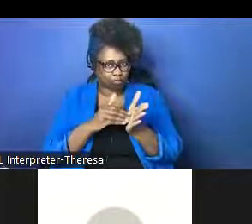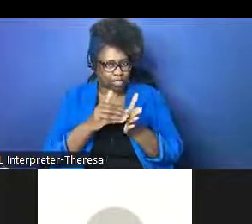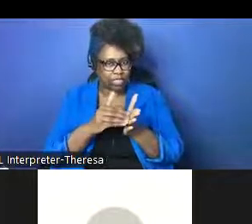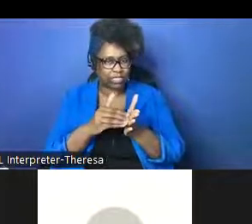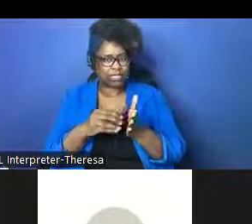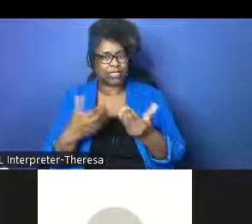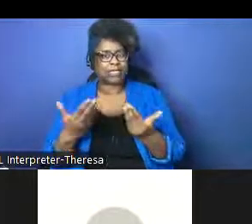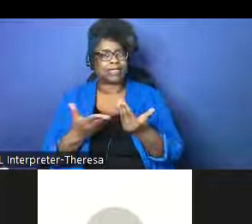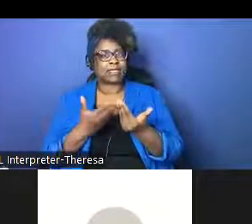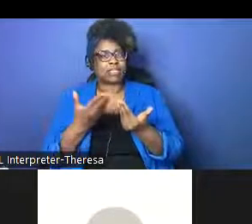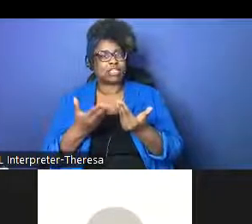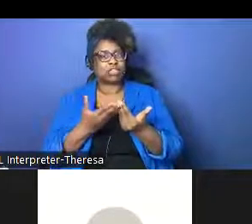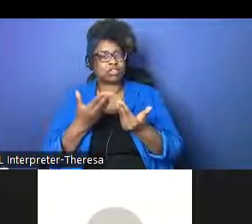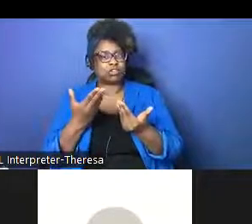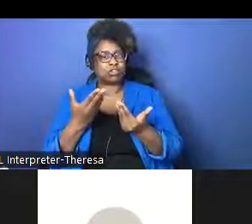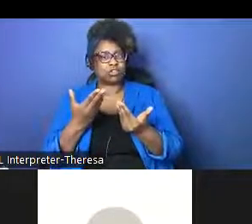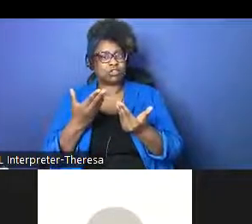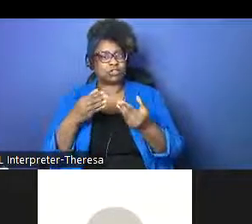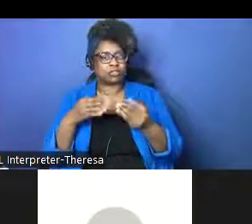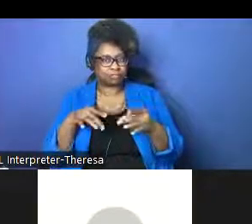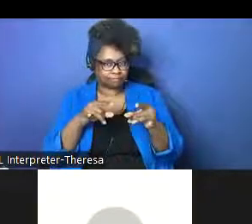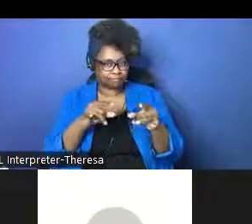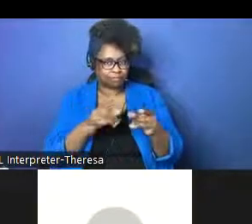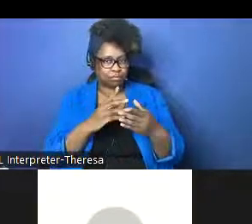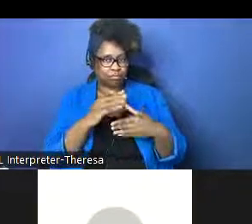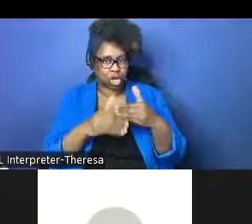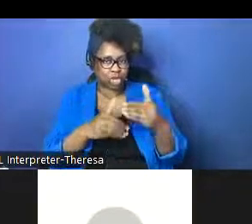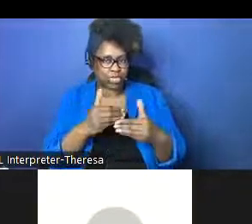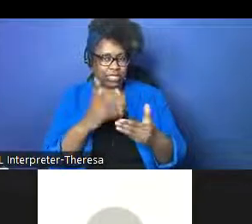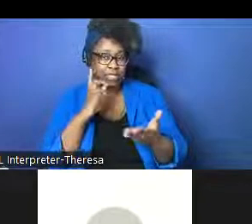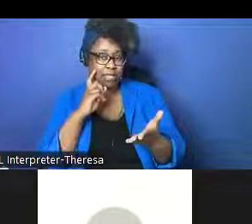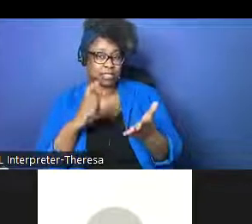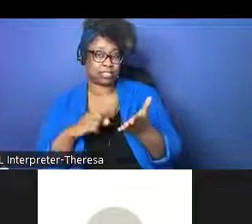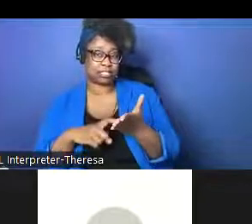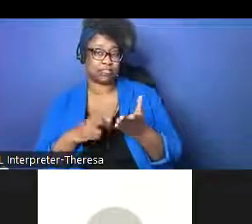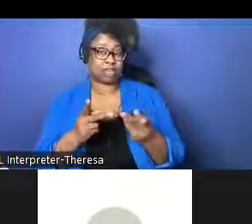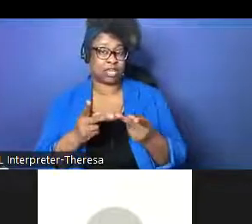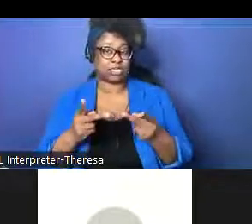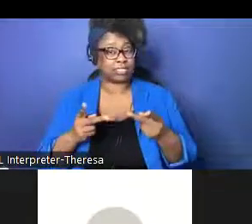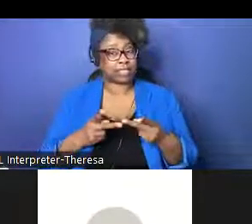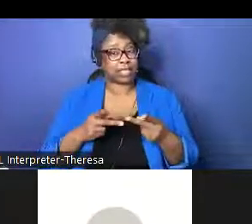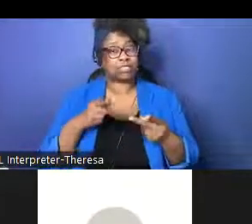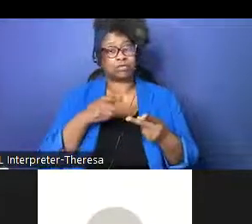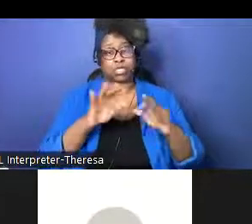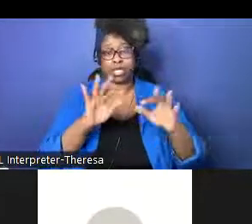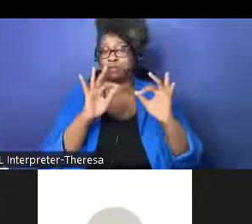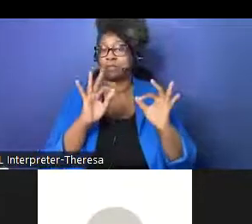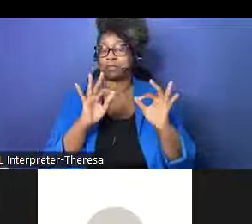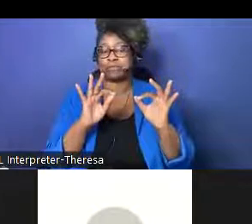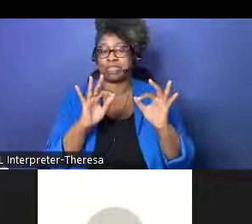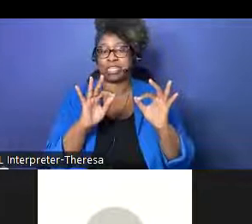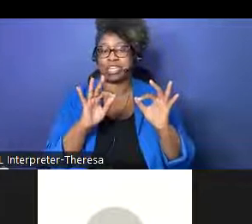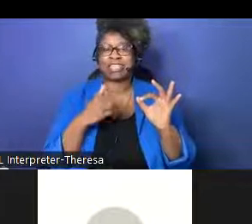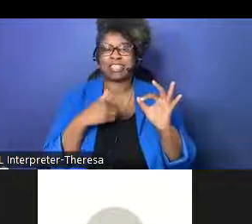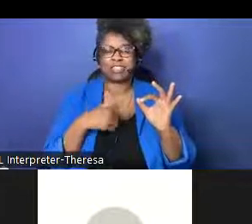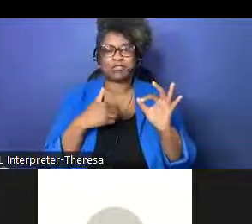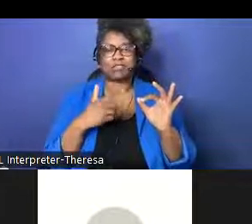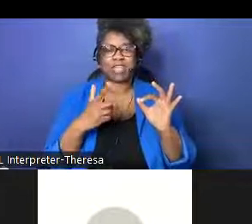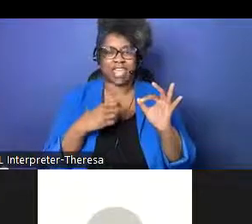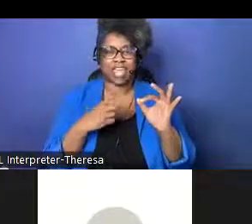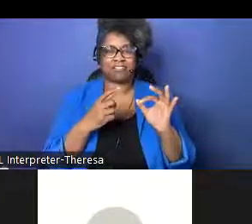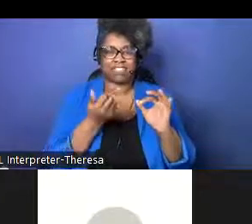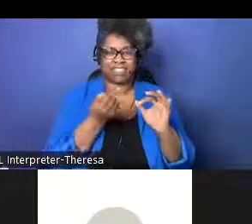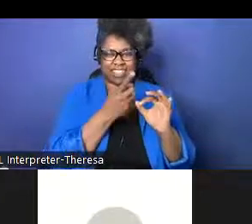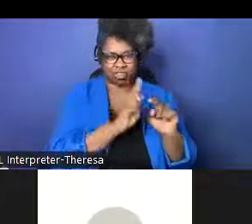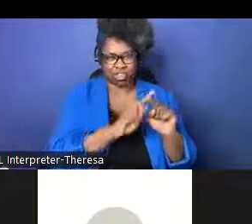it easier and a streamlined process, and to identify sites where this would be ideal, so that there's a pipeline of sites for